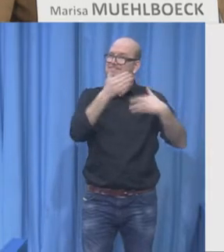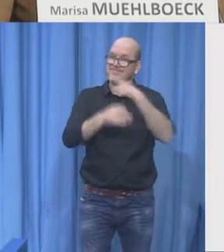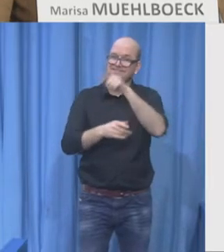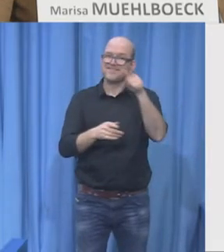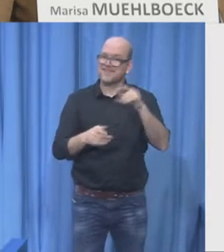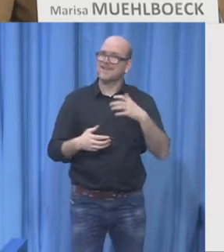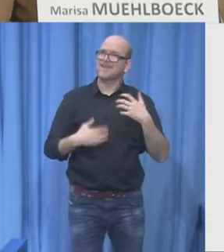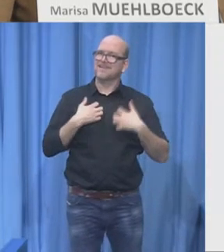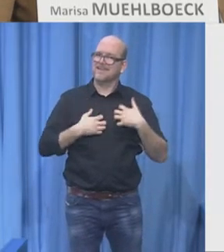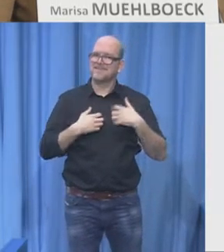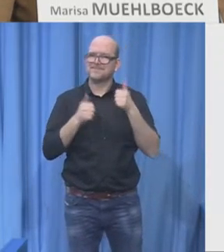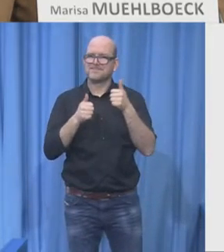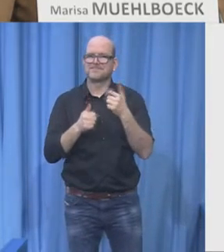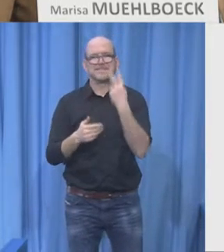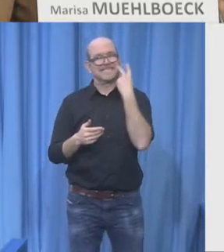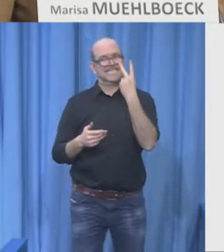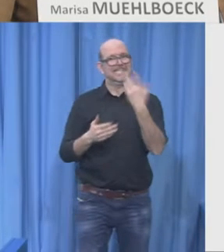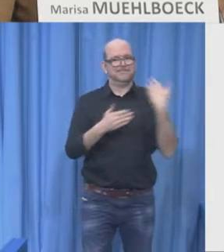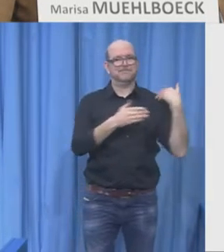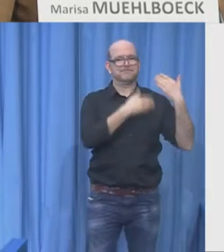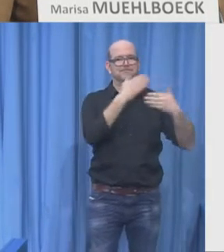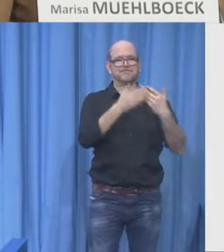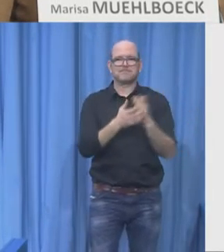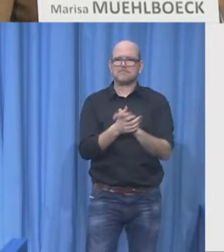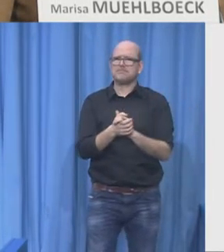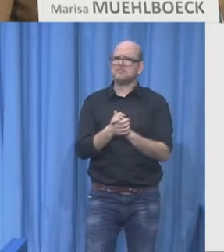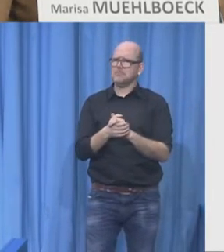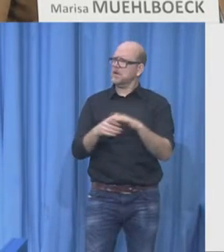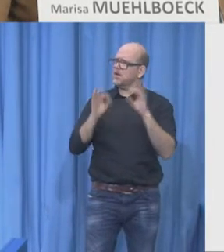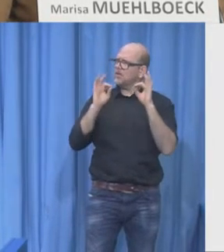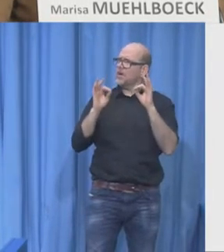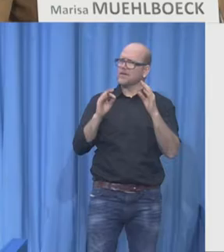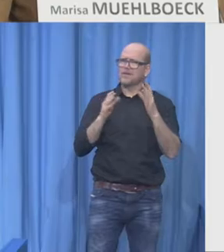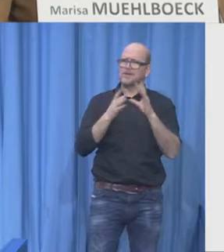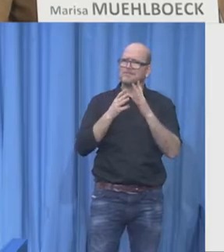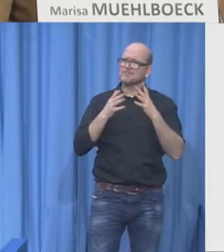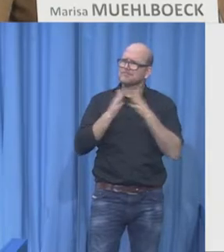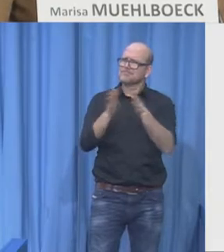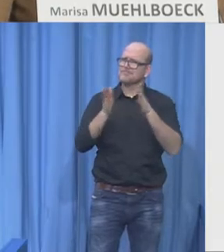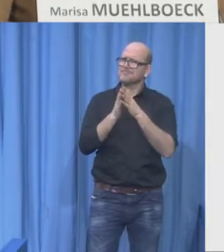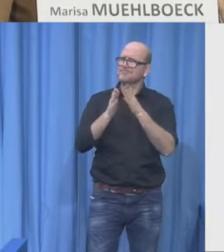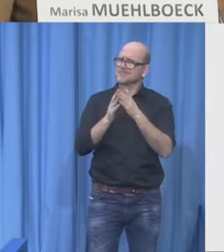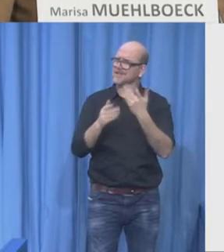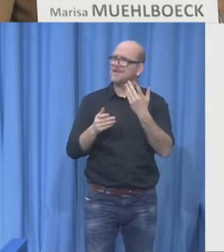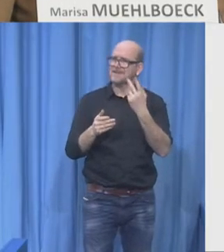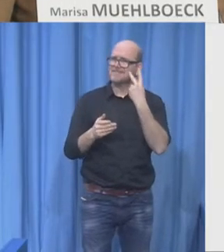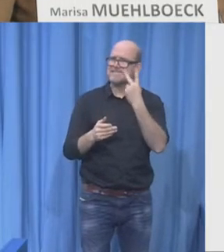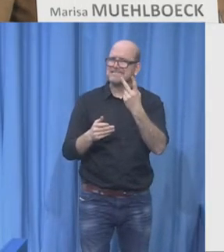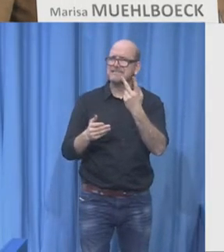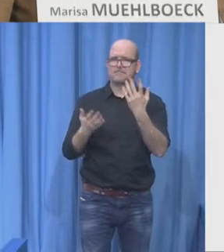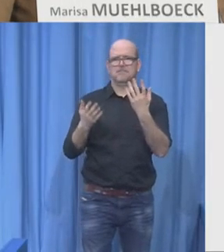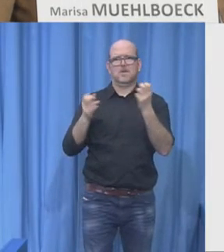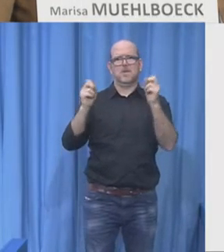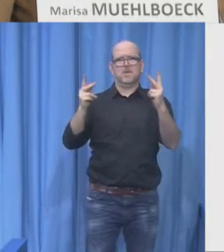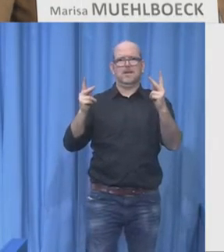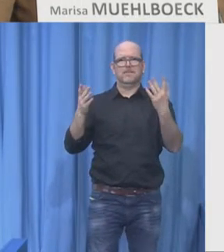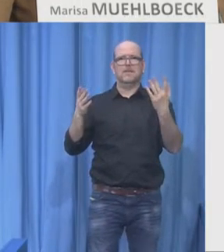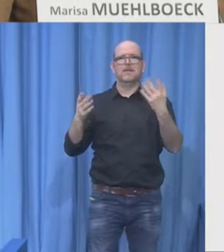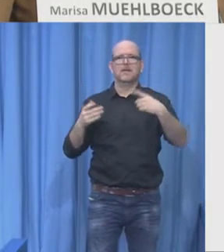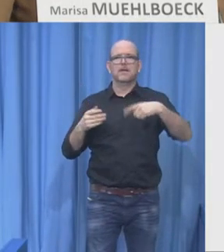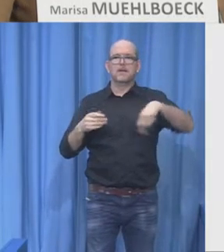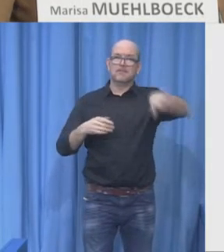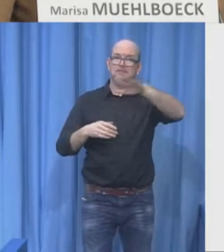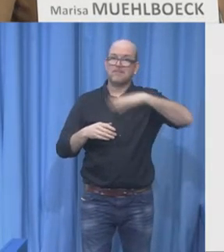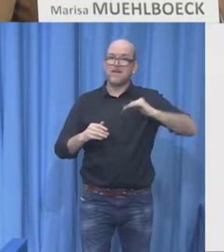and therefore, example, the media, and especially the women in Austria, our future clients, are very much